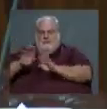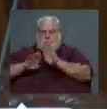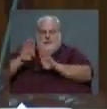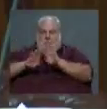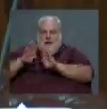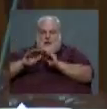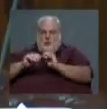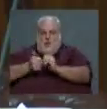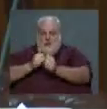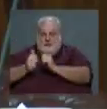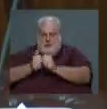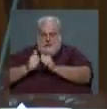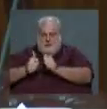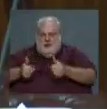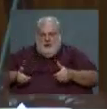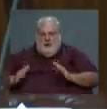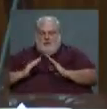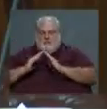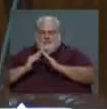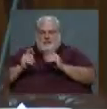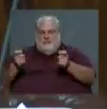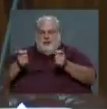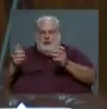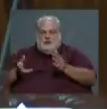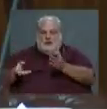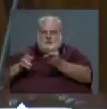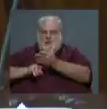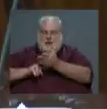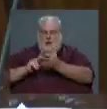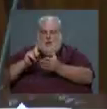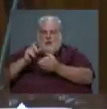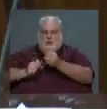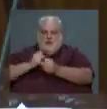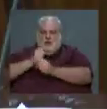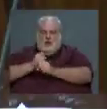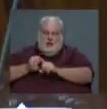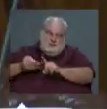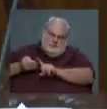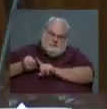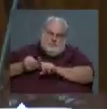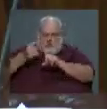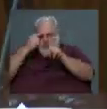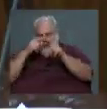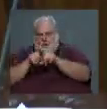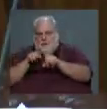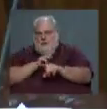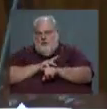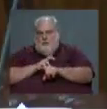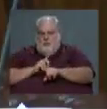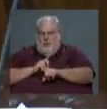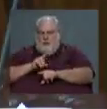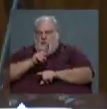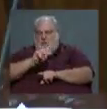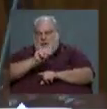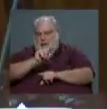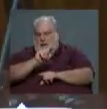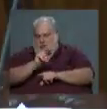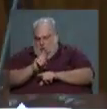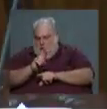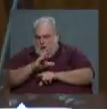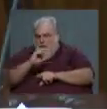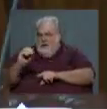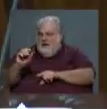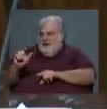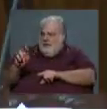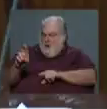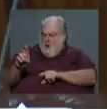process and authorize the city manager to enter into a one-year sole source memorandum of understanding with the Board of Trustees of the University of Arkansas and the Little